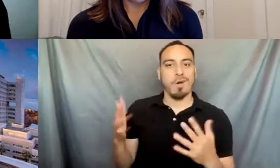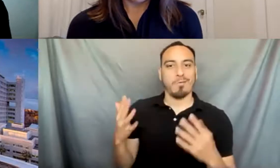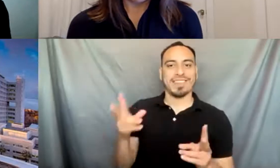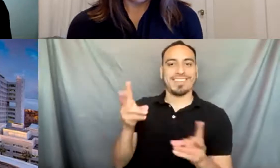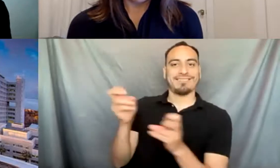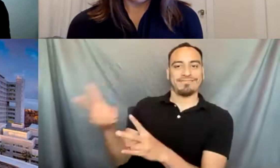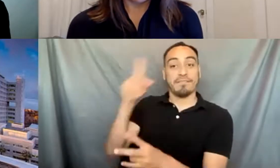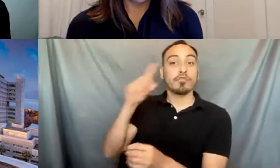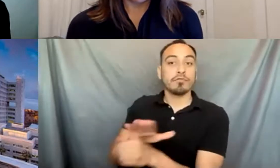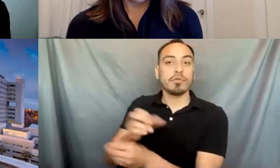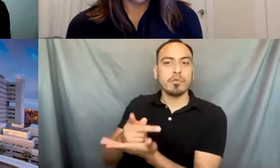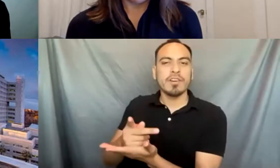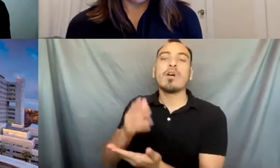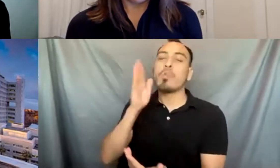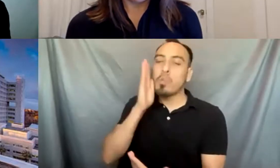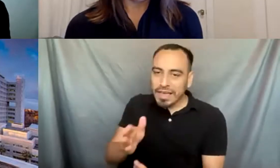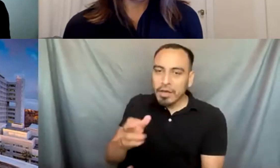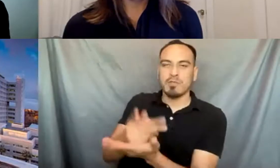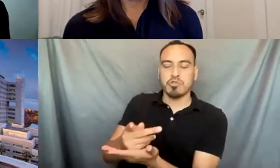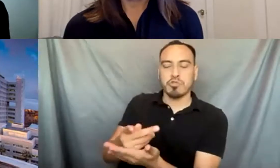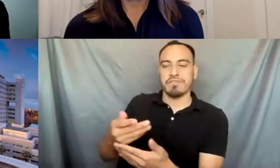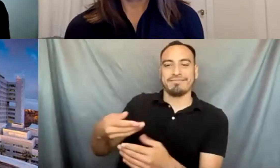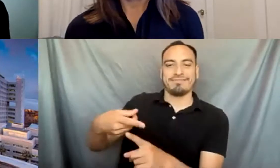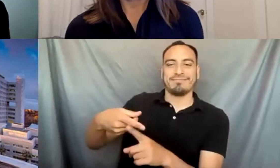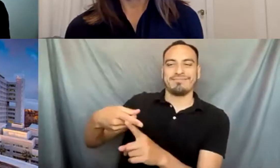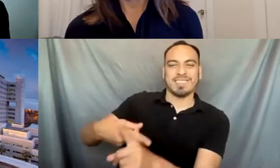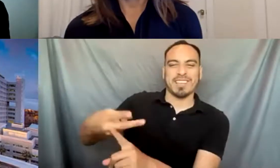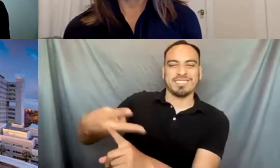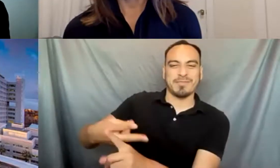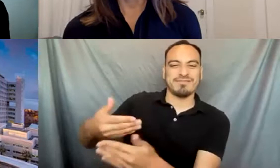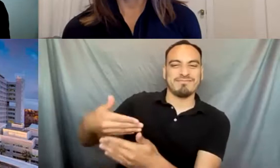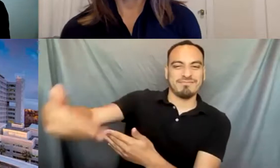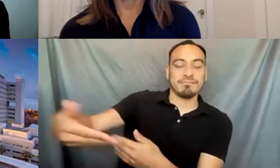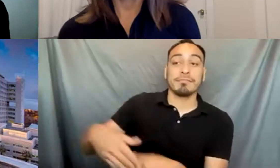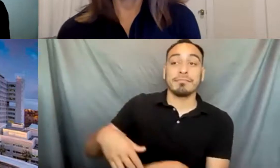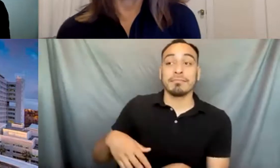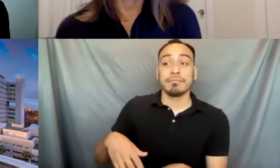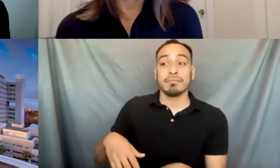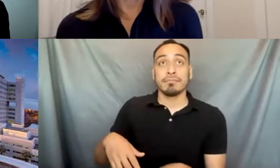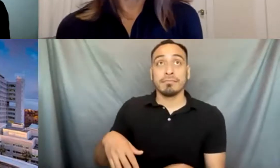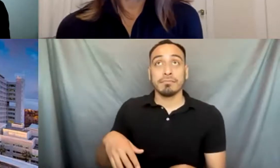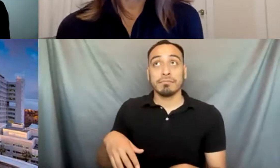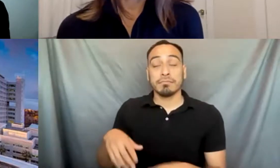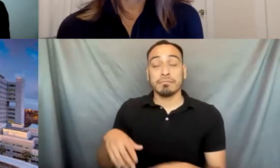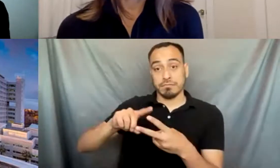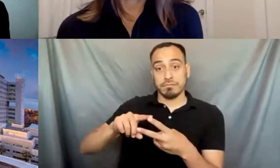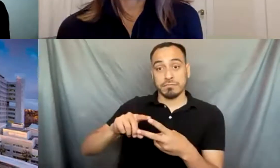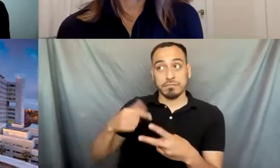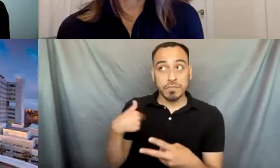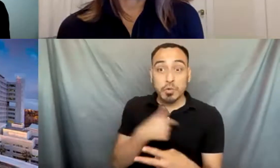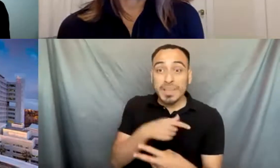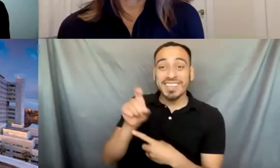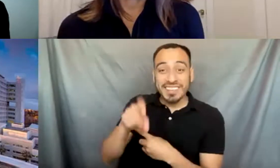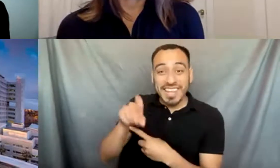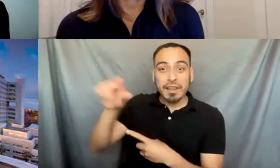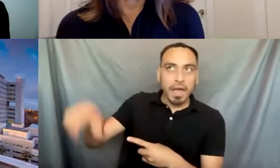sometime in the next couple of months. As far as whether there's a need for another approved vaccine or not at this